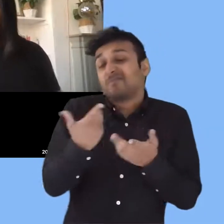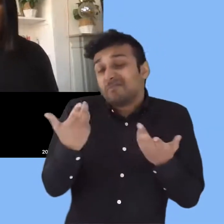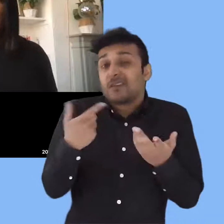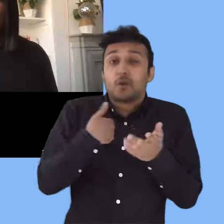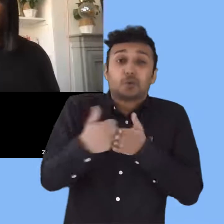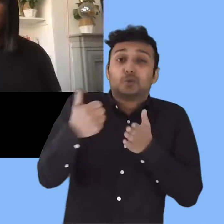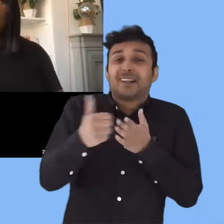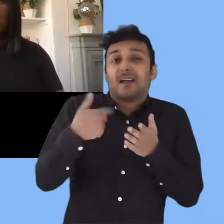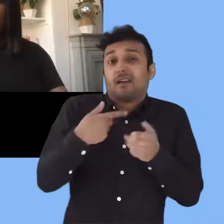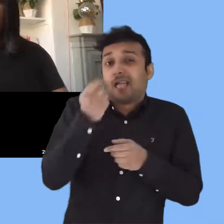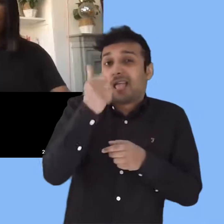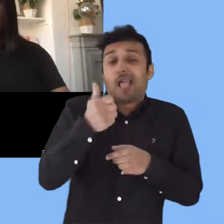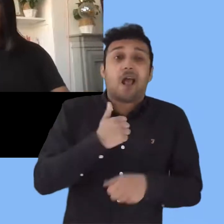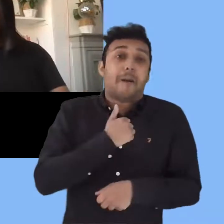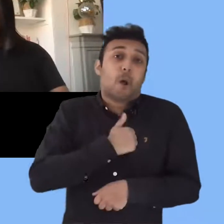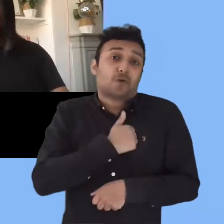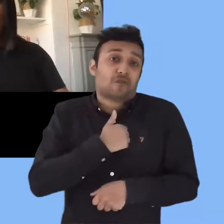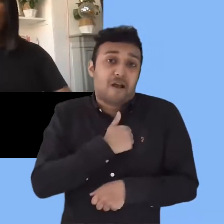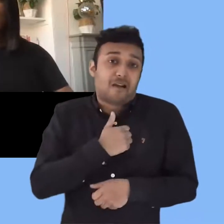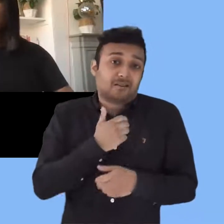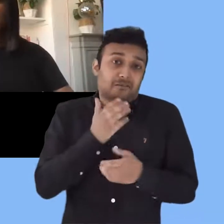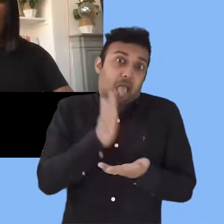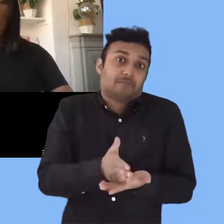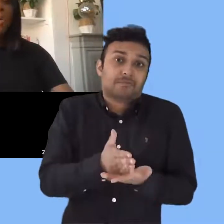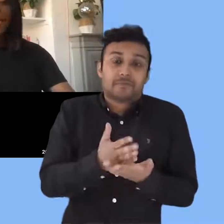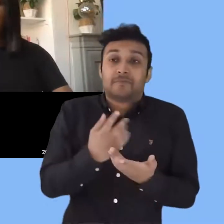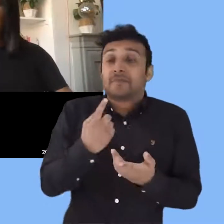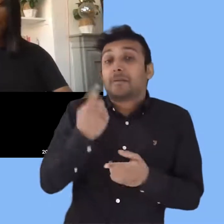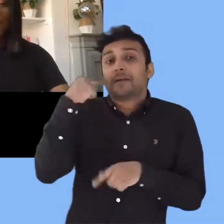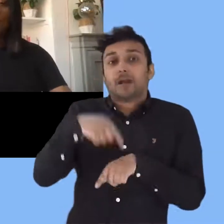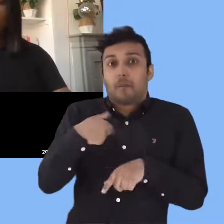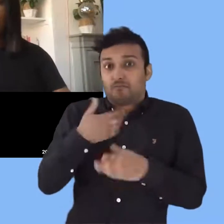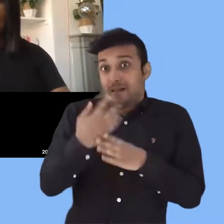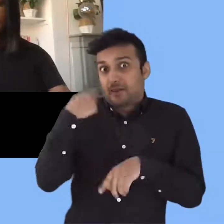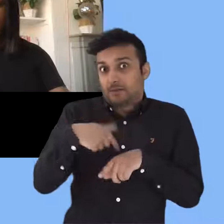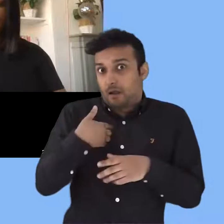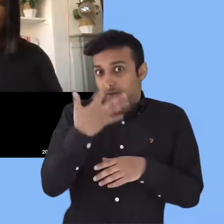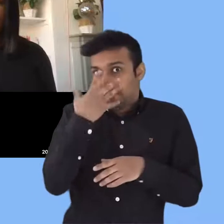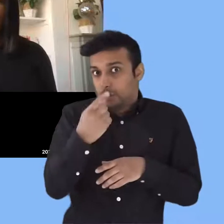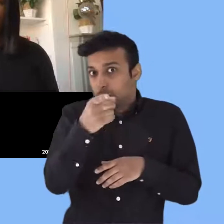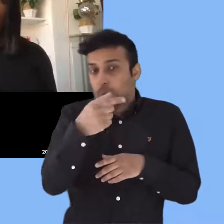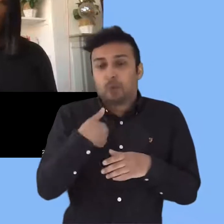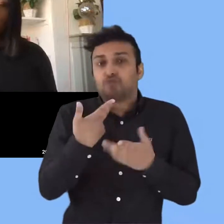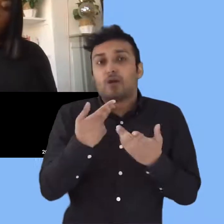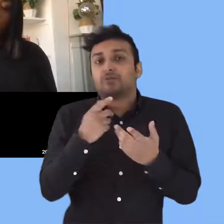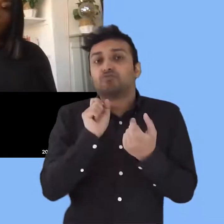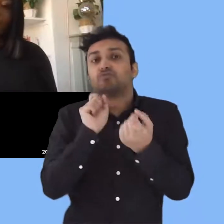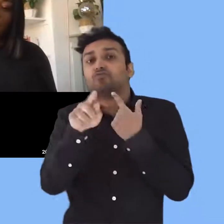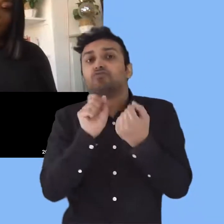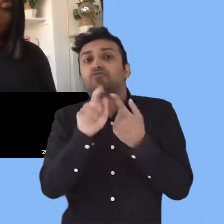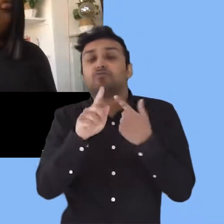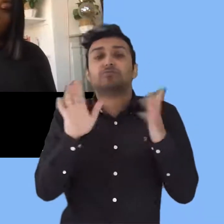am, but not knowing you and just only interacting, I guess, via email. I thought, I wonder what